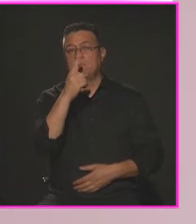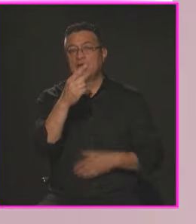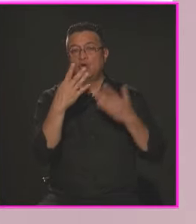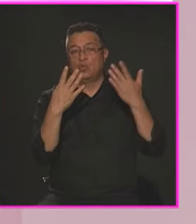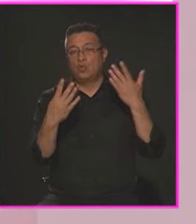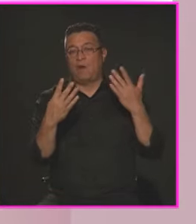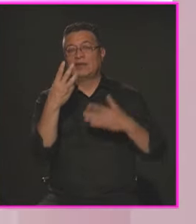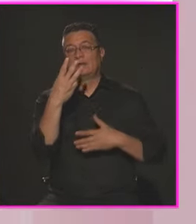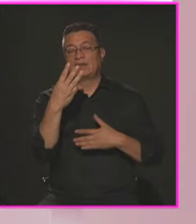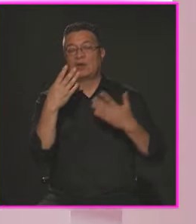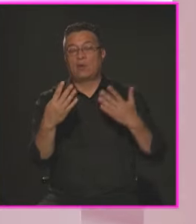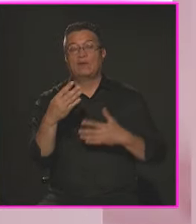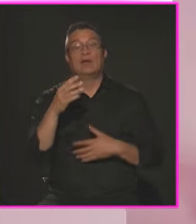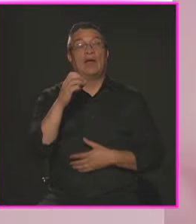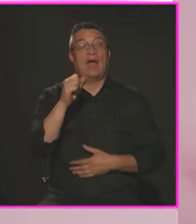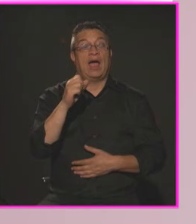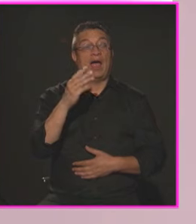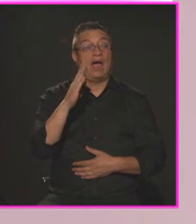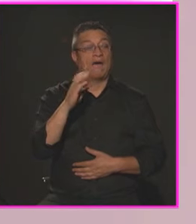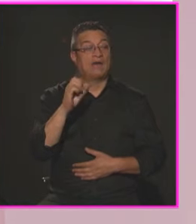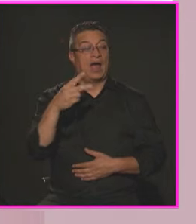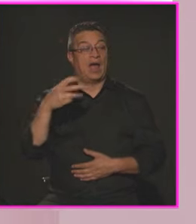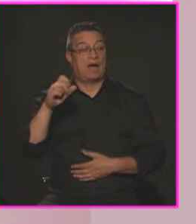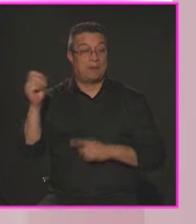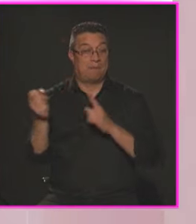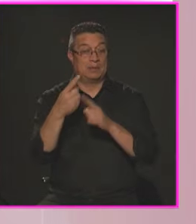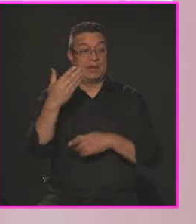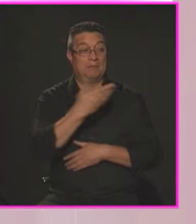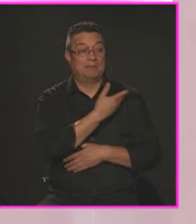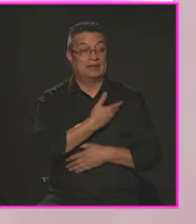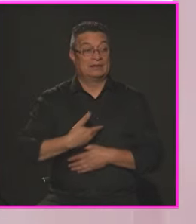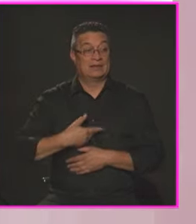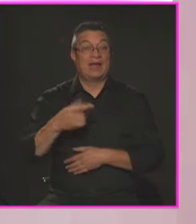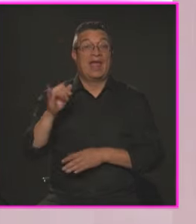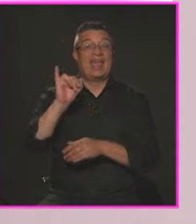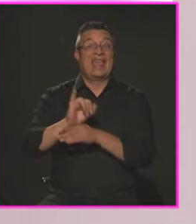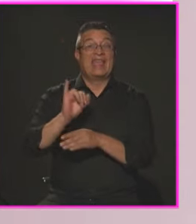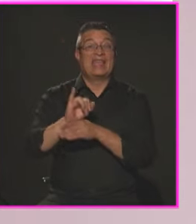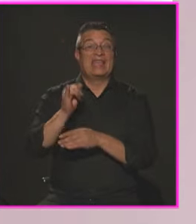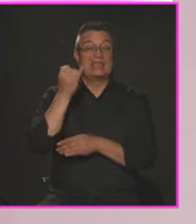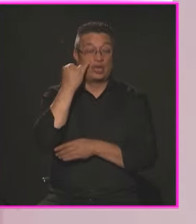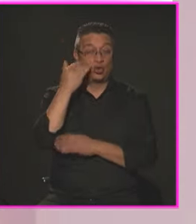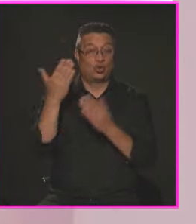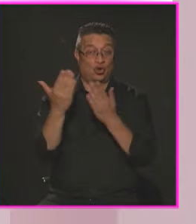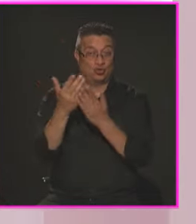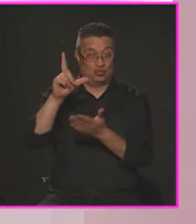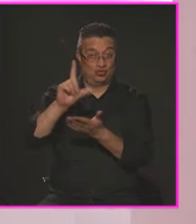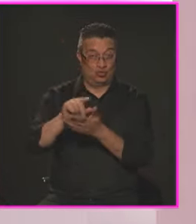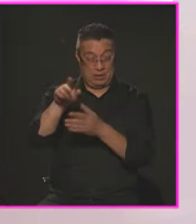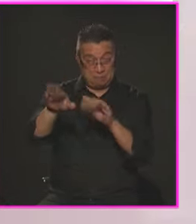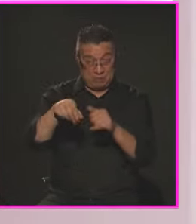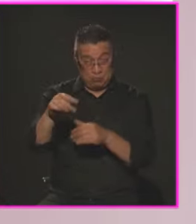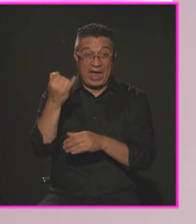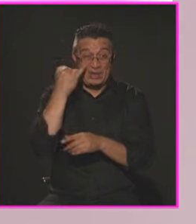the first president of the Princeton Institute for Advanced Studies, the institute where Einstein worked at the end of his